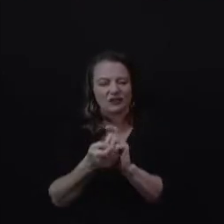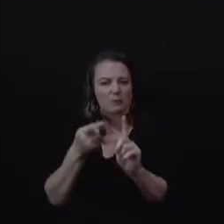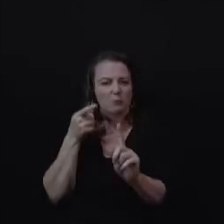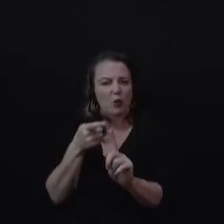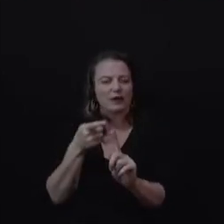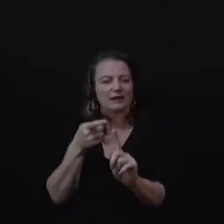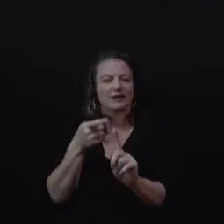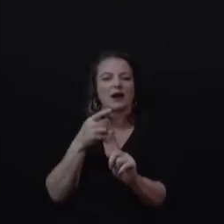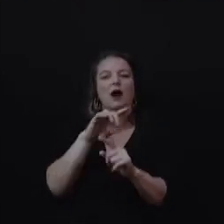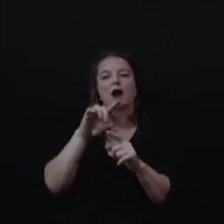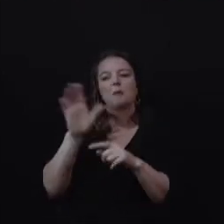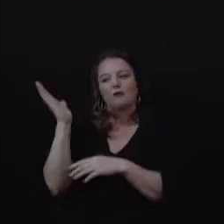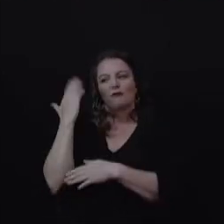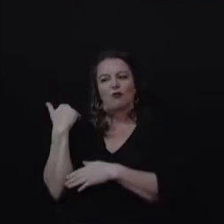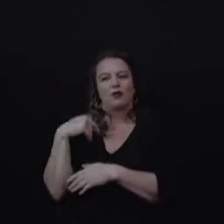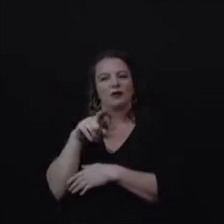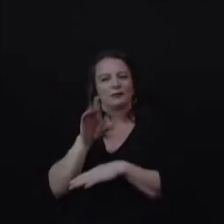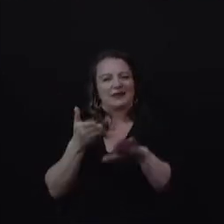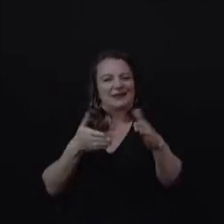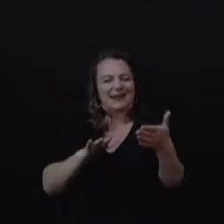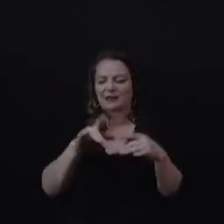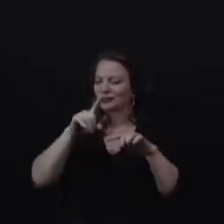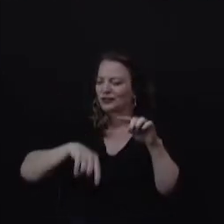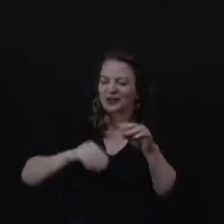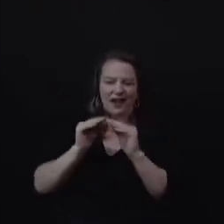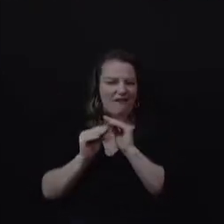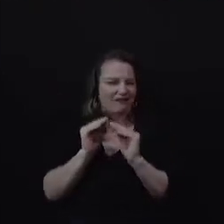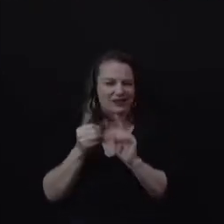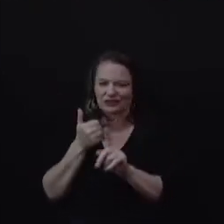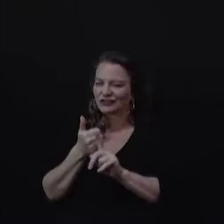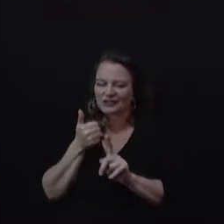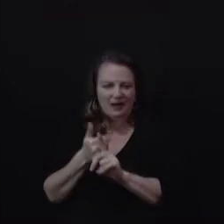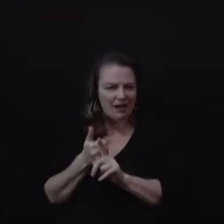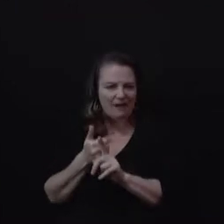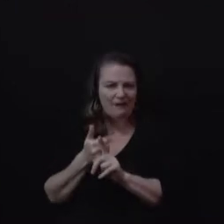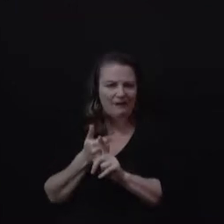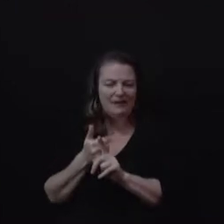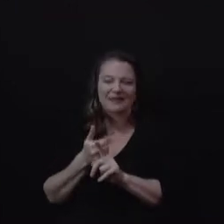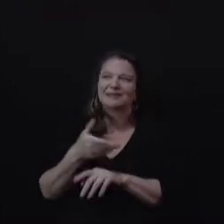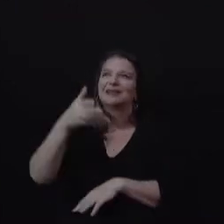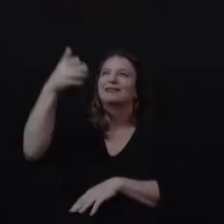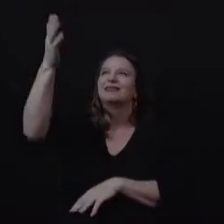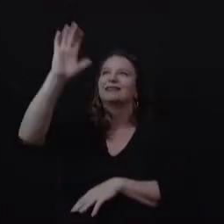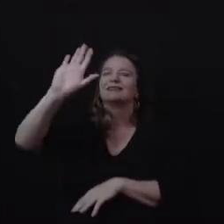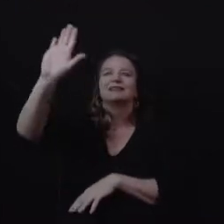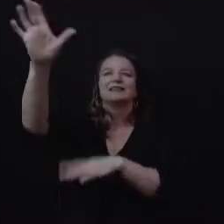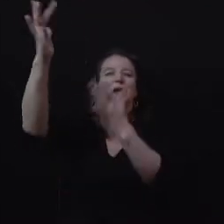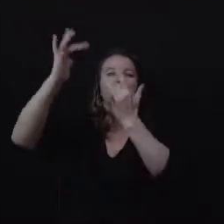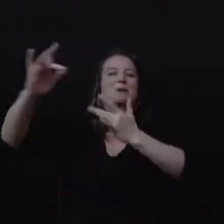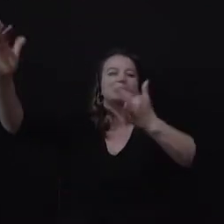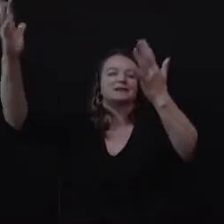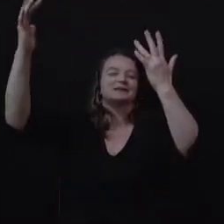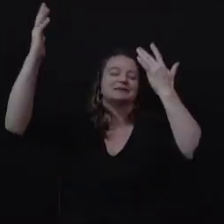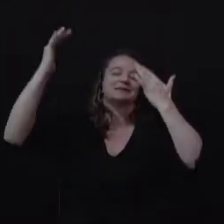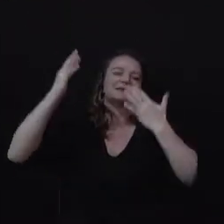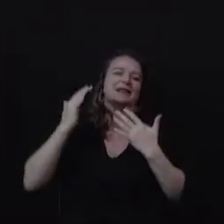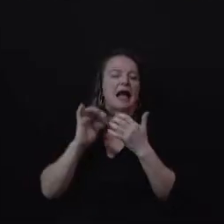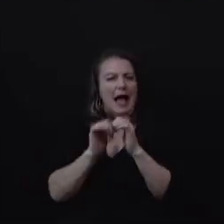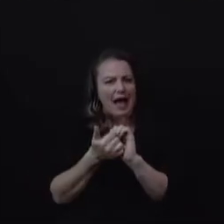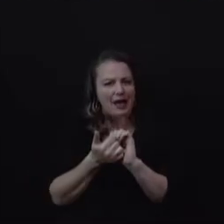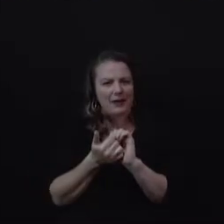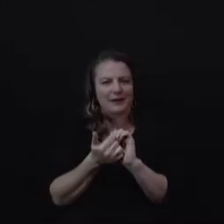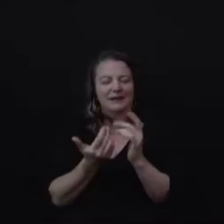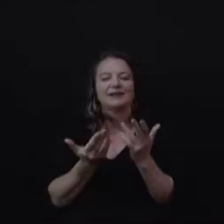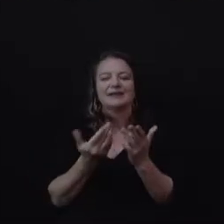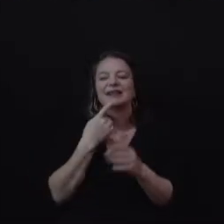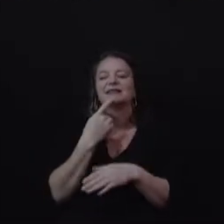are dead, before you can even fix your own self, God's mercy comes in. And how does God's mercy come in? It